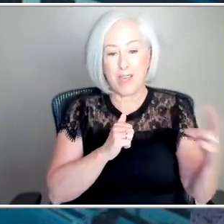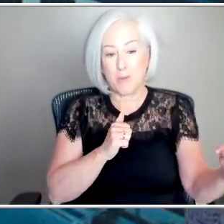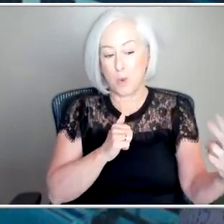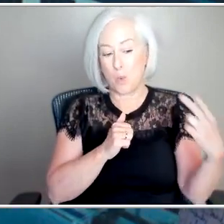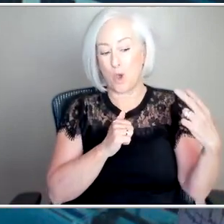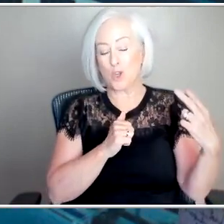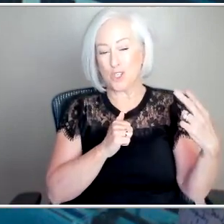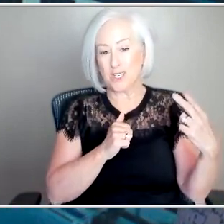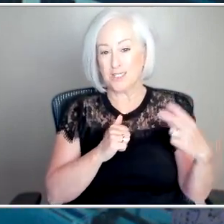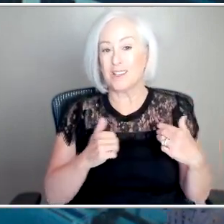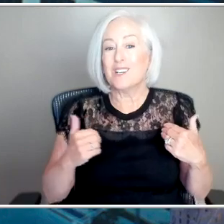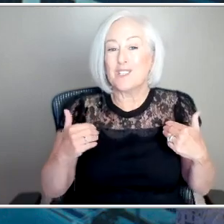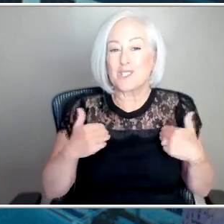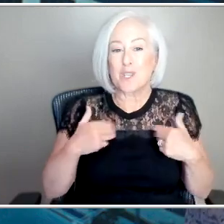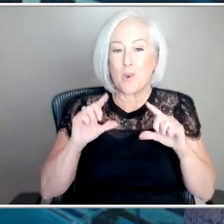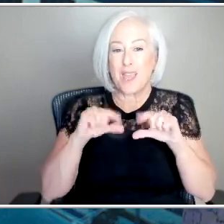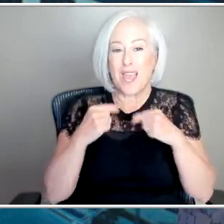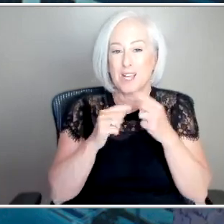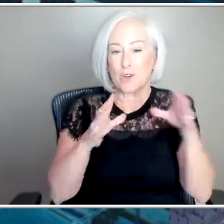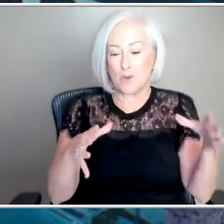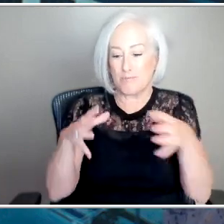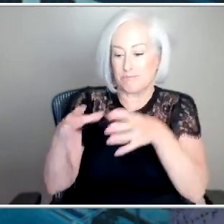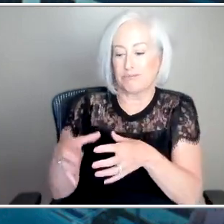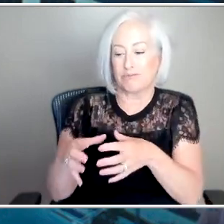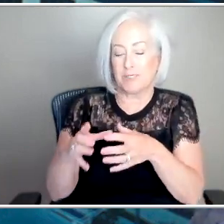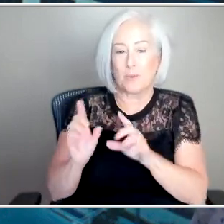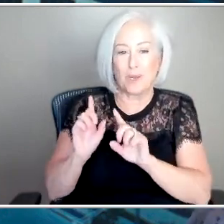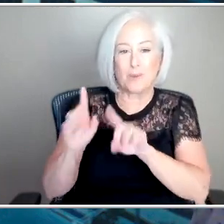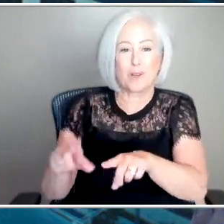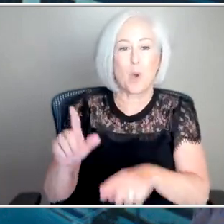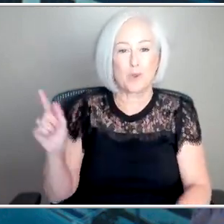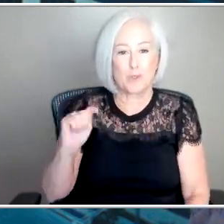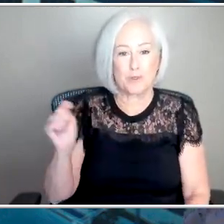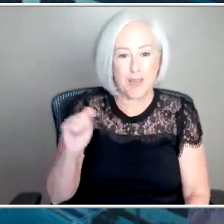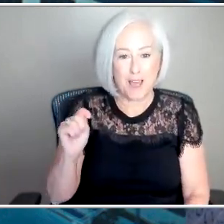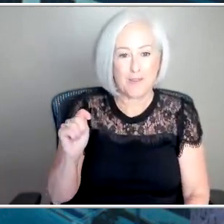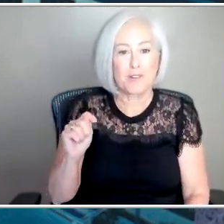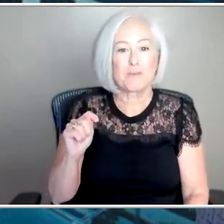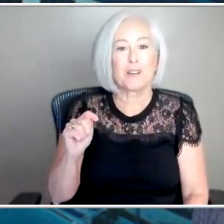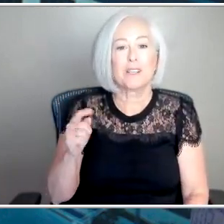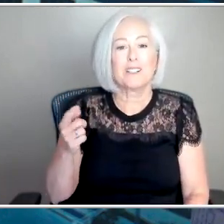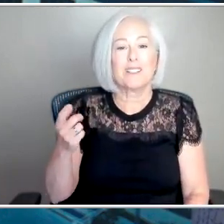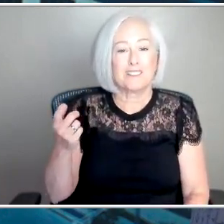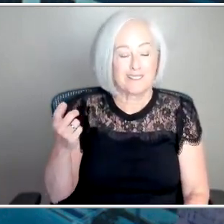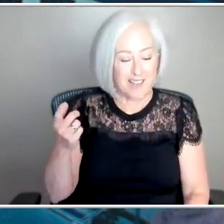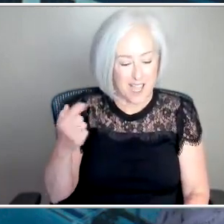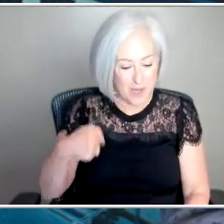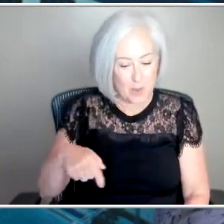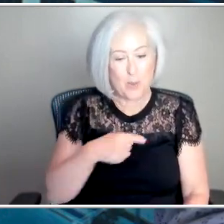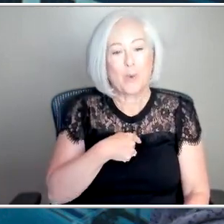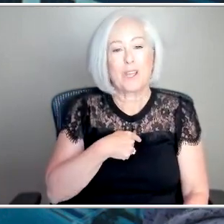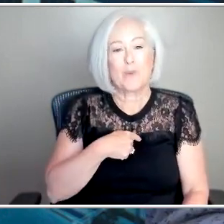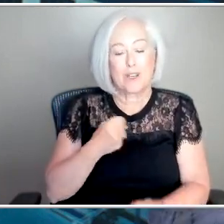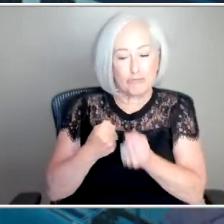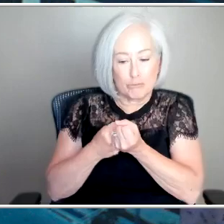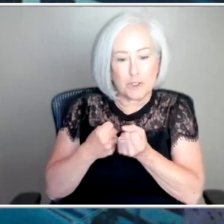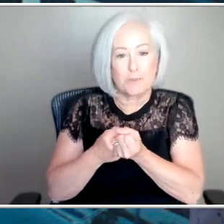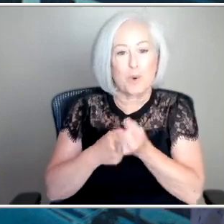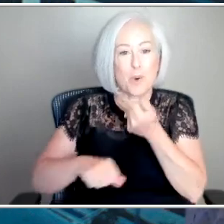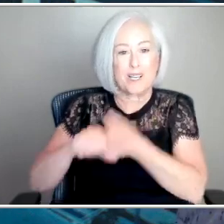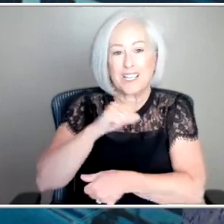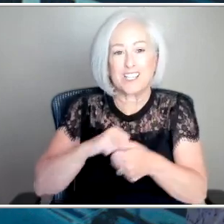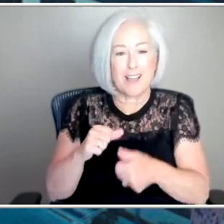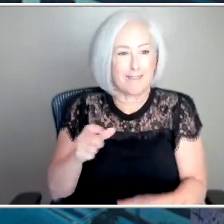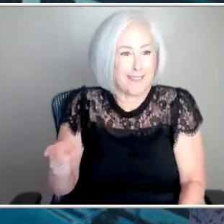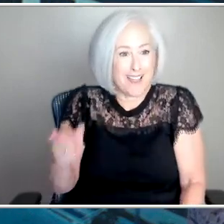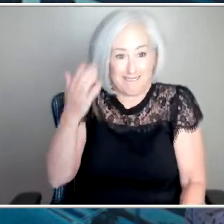and going to the restroom, and sometimes we were each other's support. We'd give each other, they're total strangers. Like some of